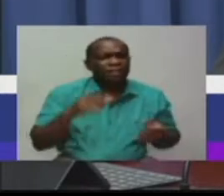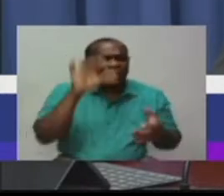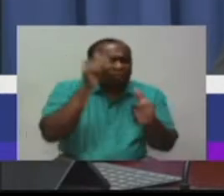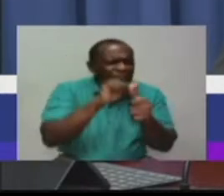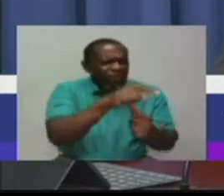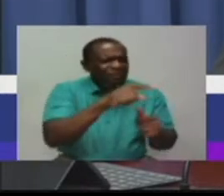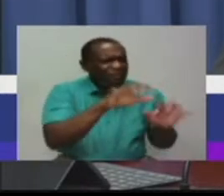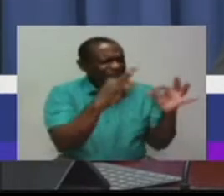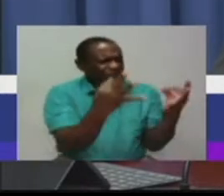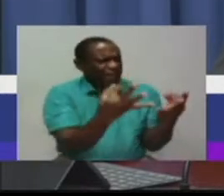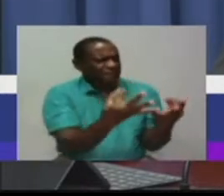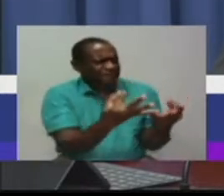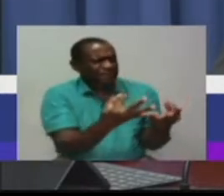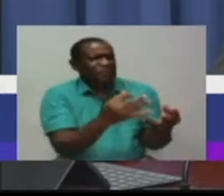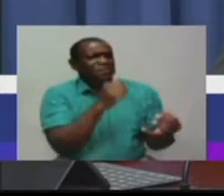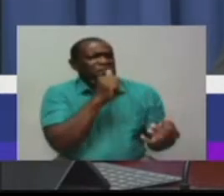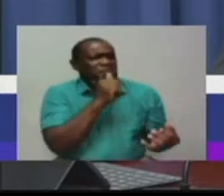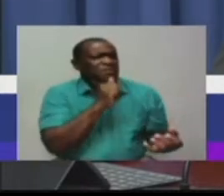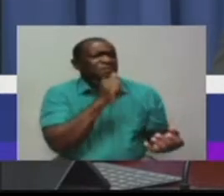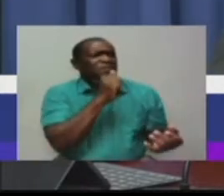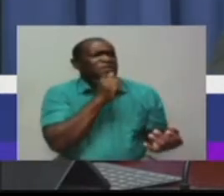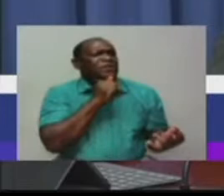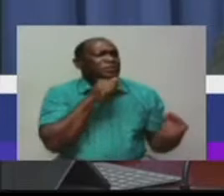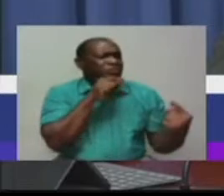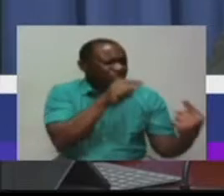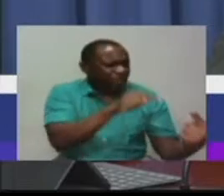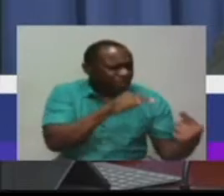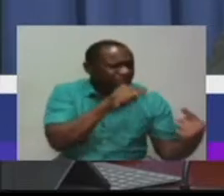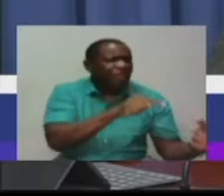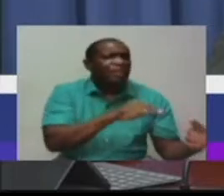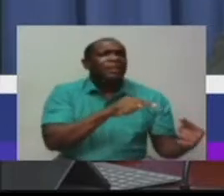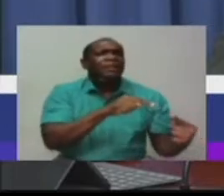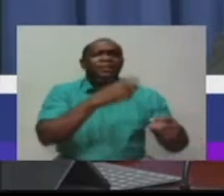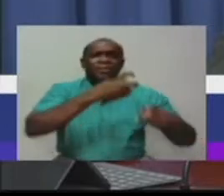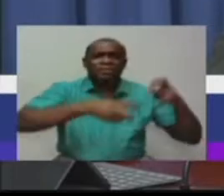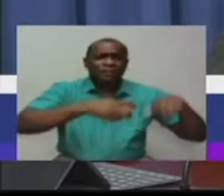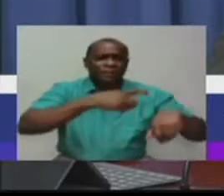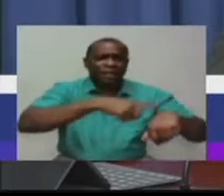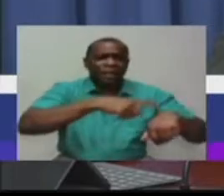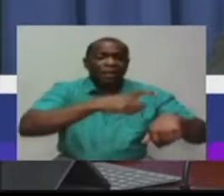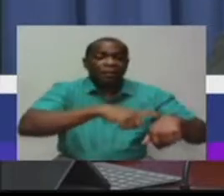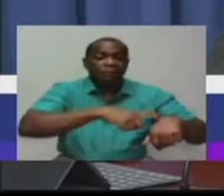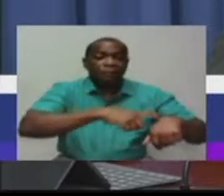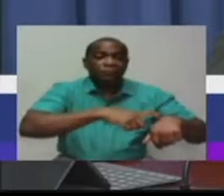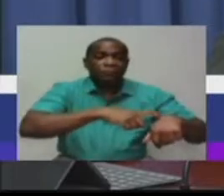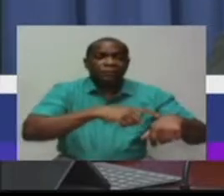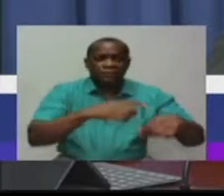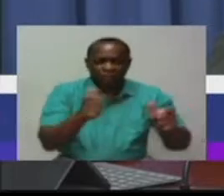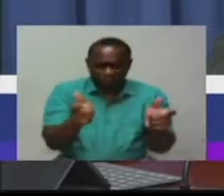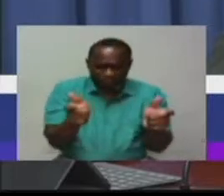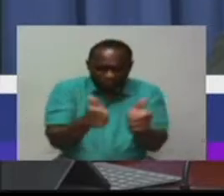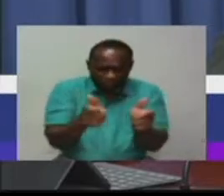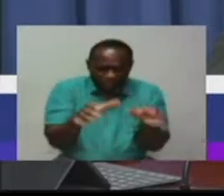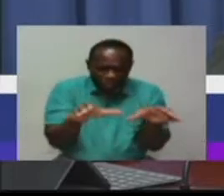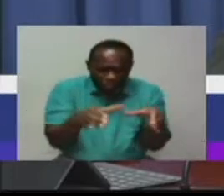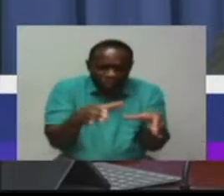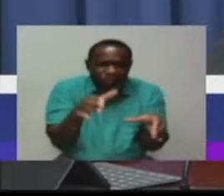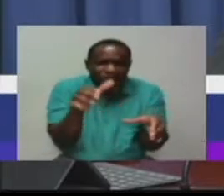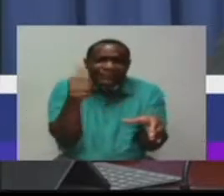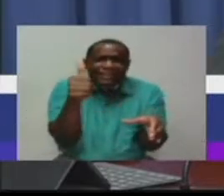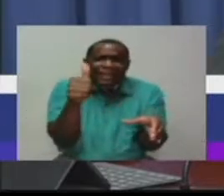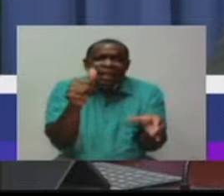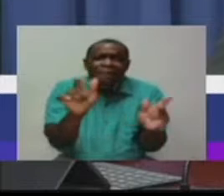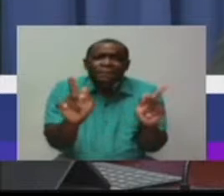a tremendously hard time. And because you are dealing with a very small population of 10 persons, when you give an age